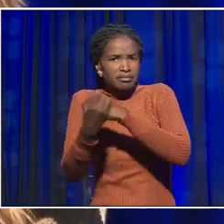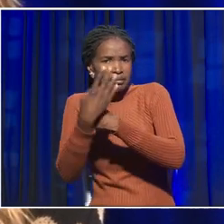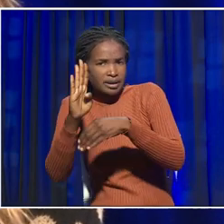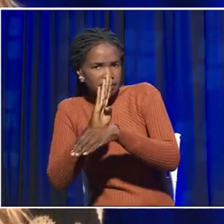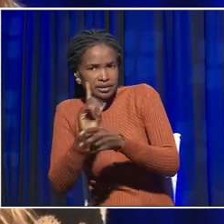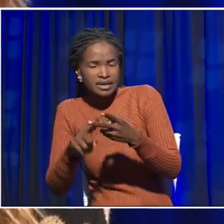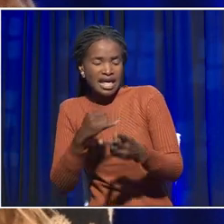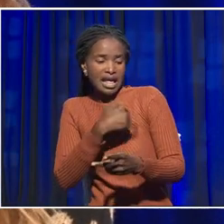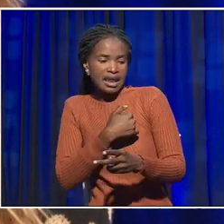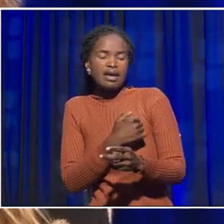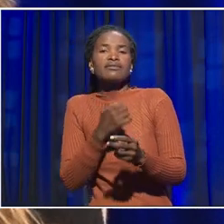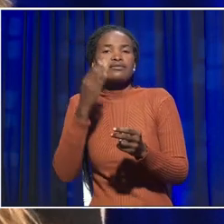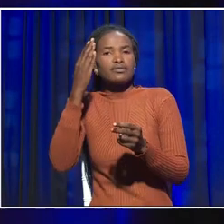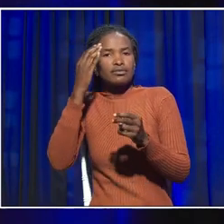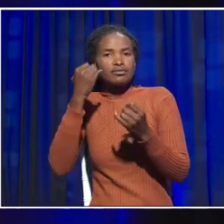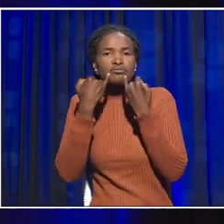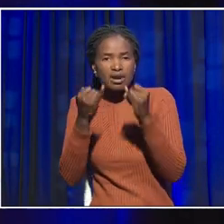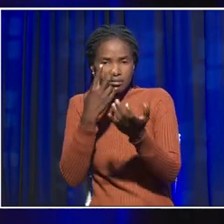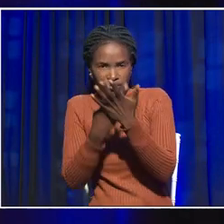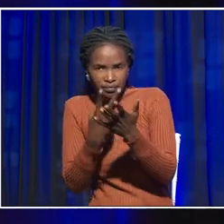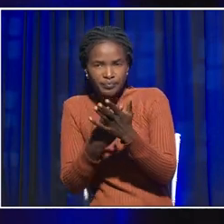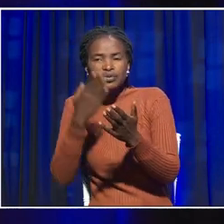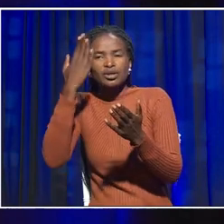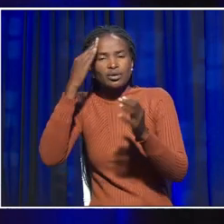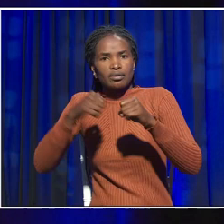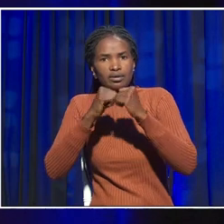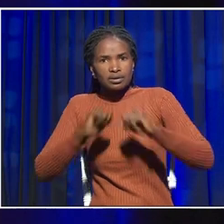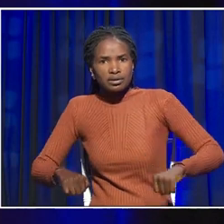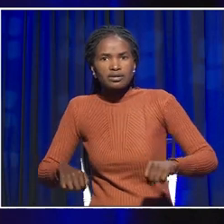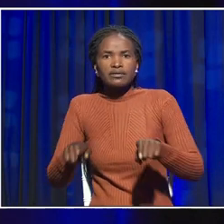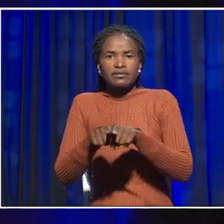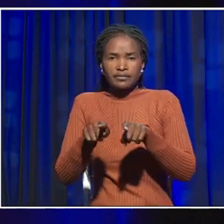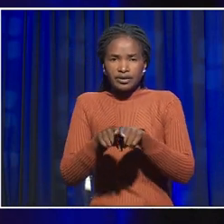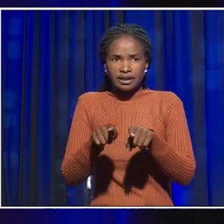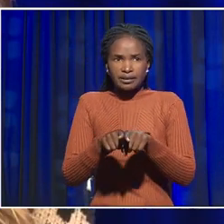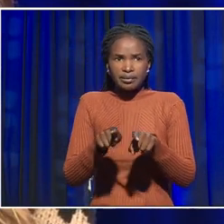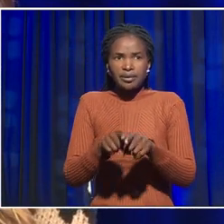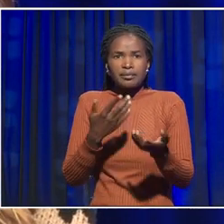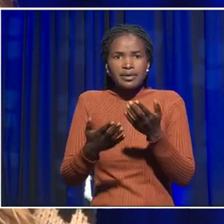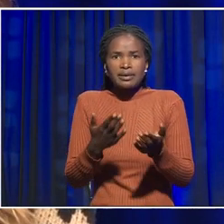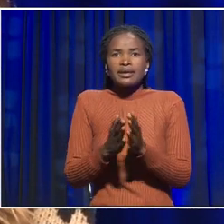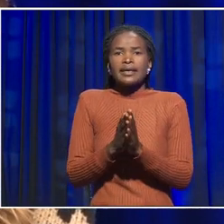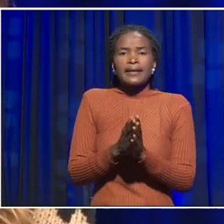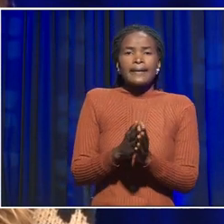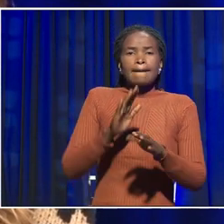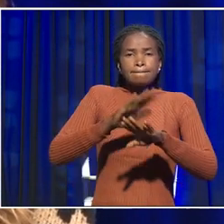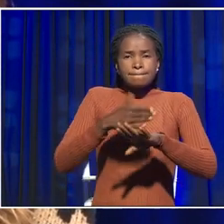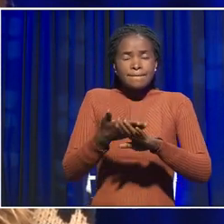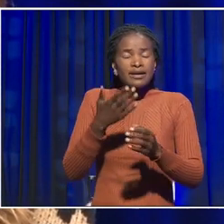our lifestyles. Think about wearables or sports wearables. The other interesting thing that